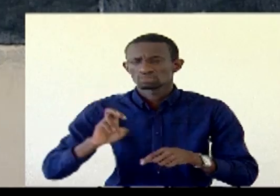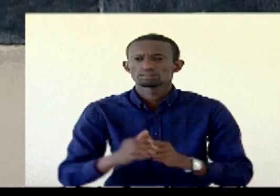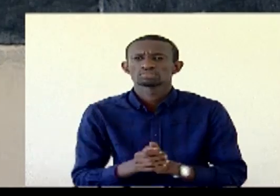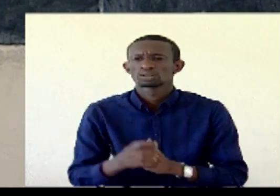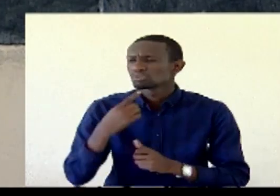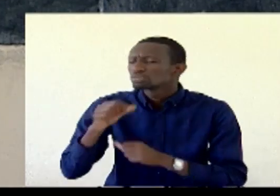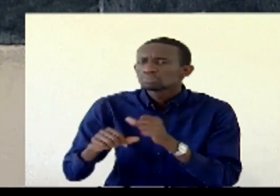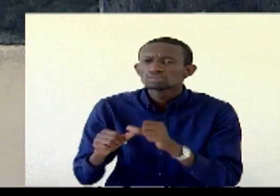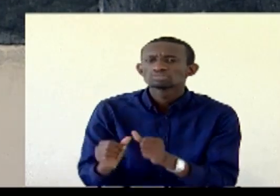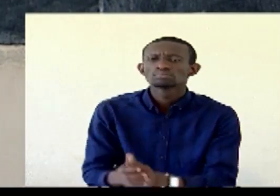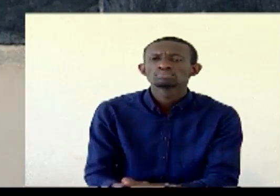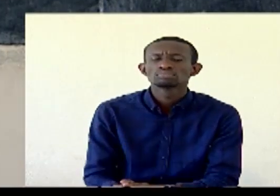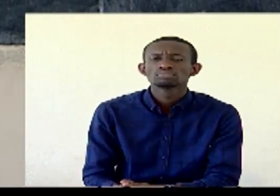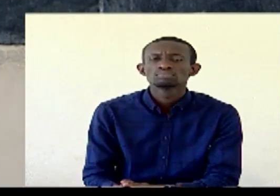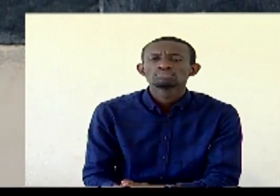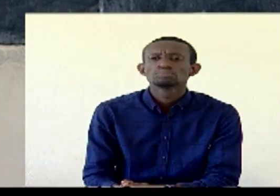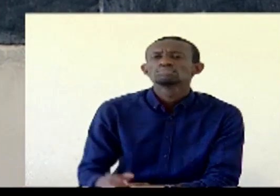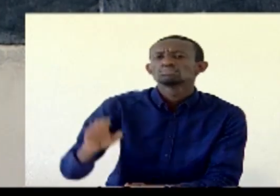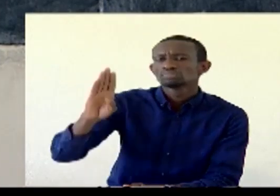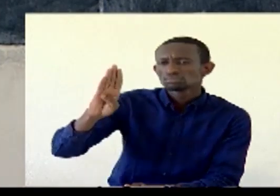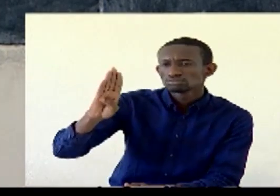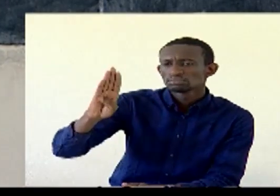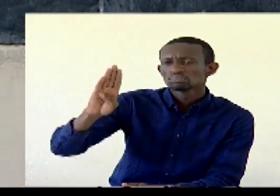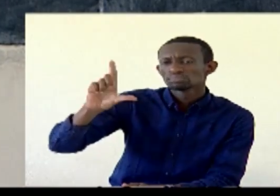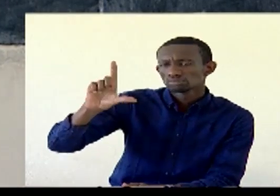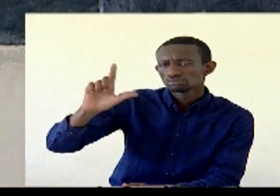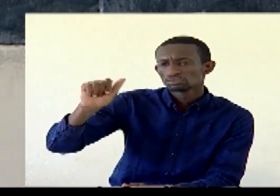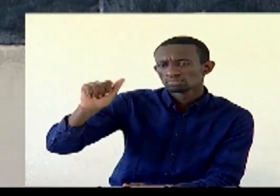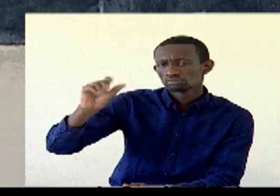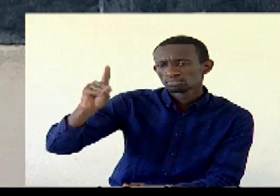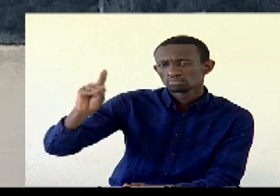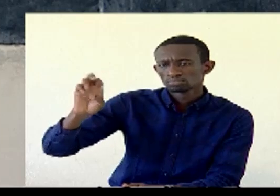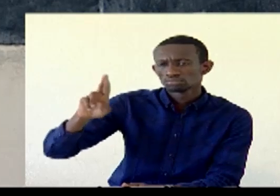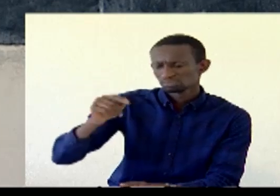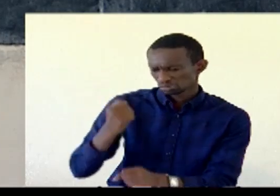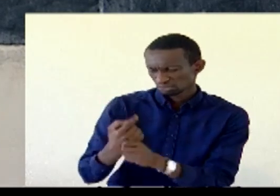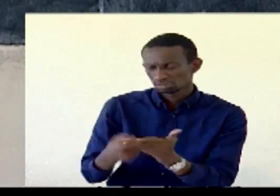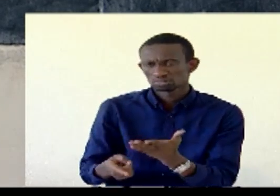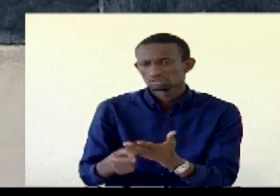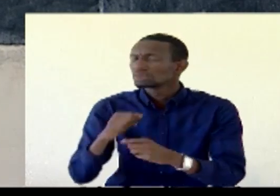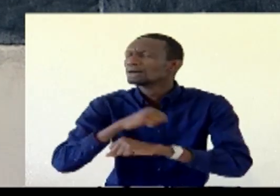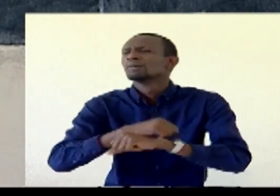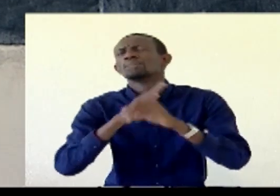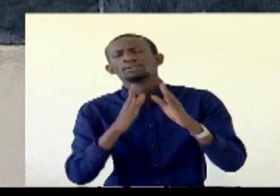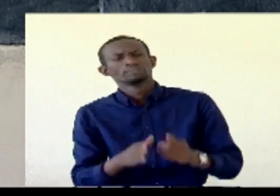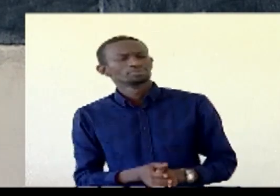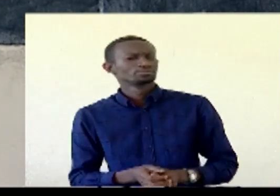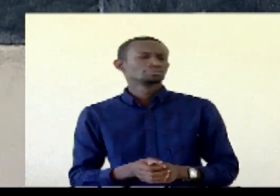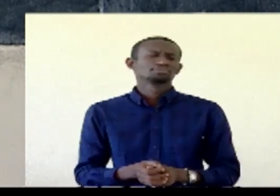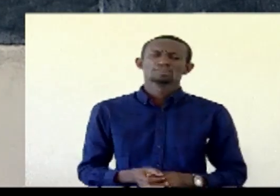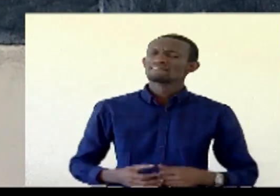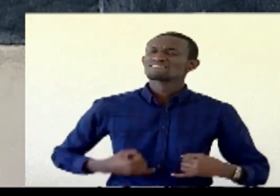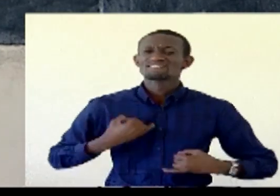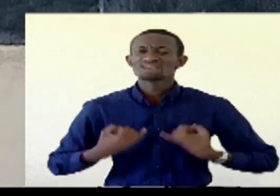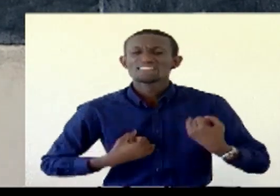number 3. And what does the urinary bladder do? Student, it is very interesting to know the function of